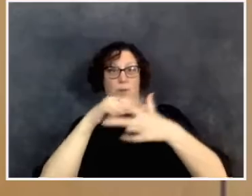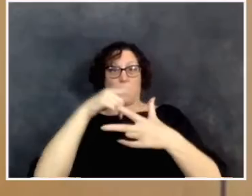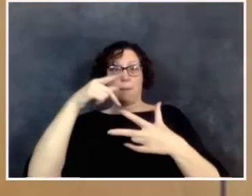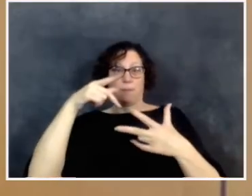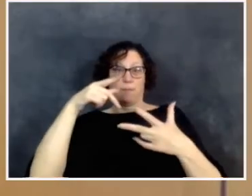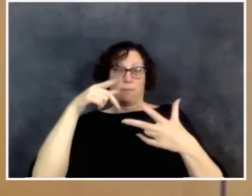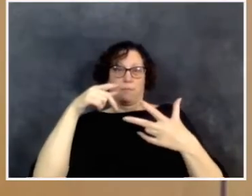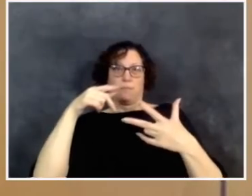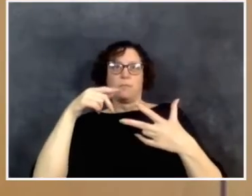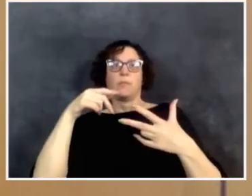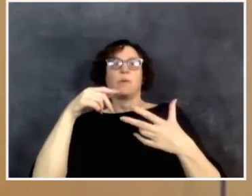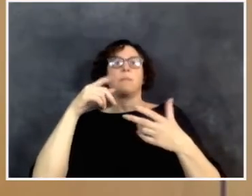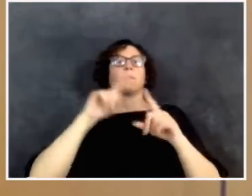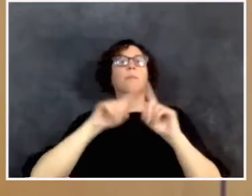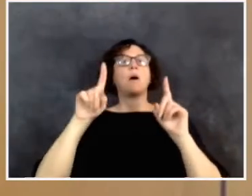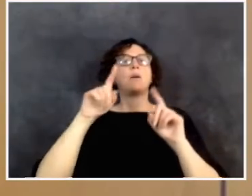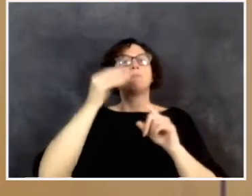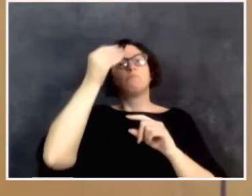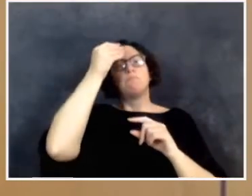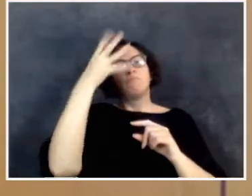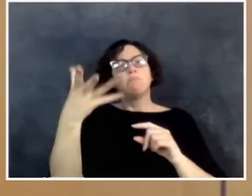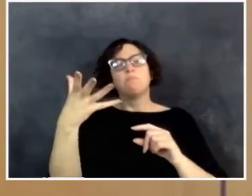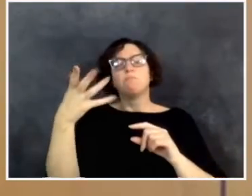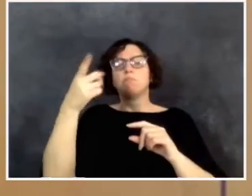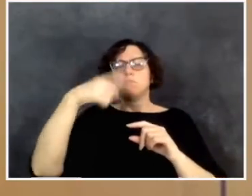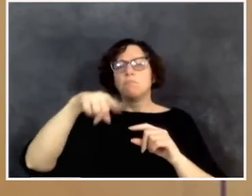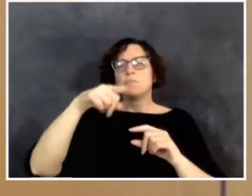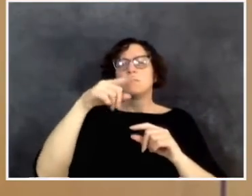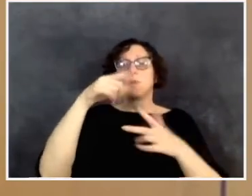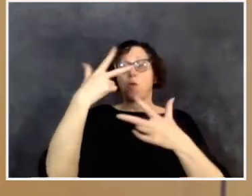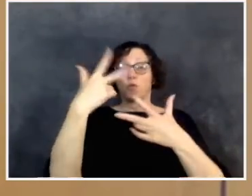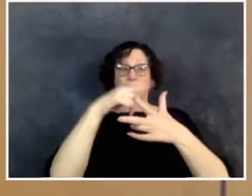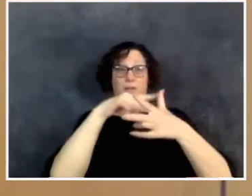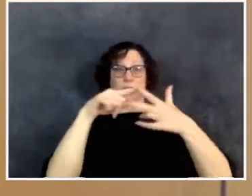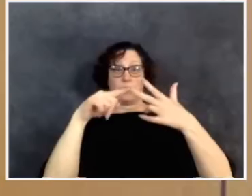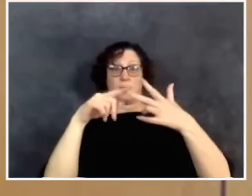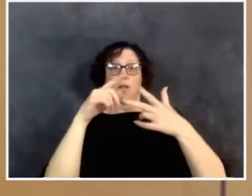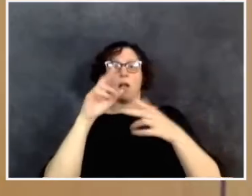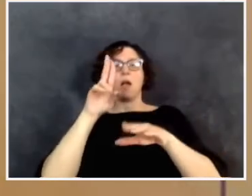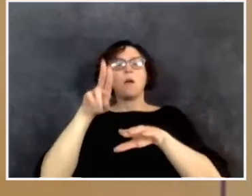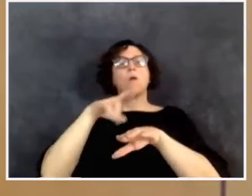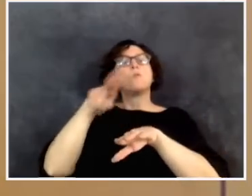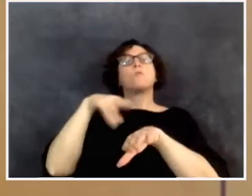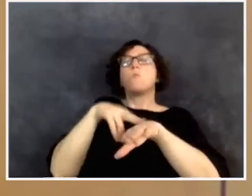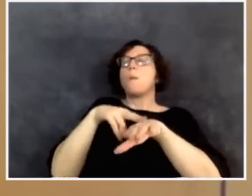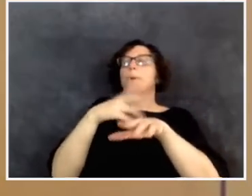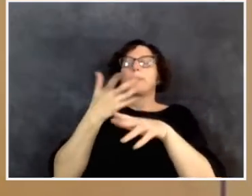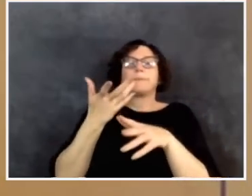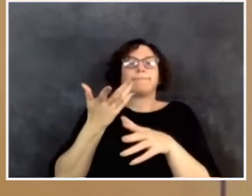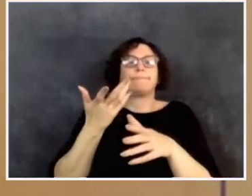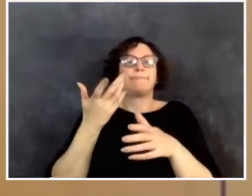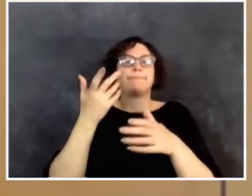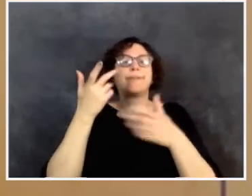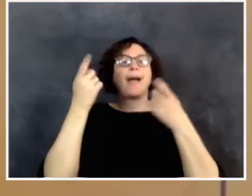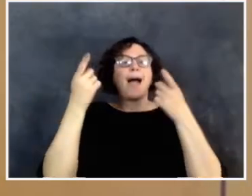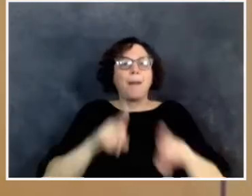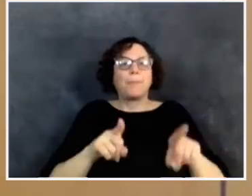what I refer to as a sawtooth pattern, meaning that some days we'll see them go up, other